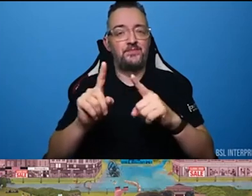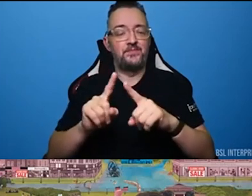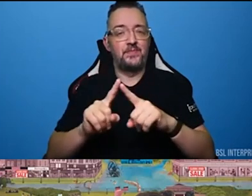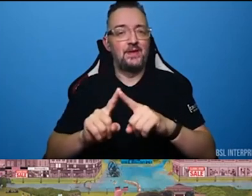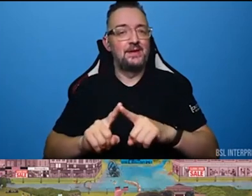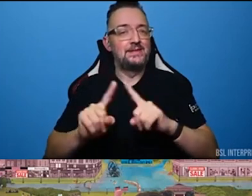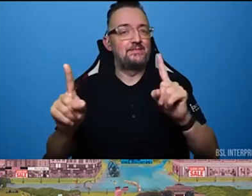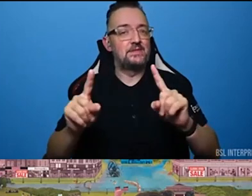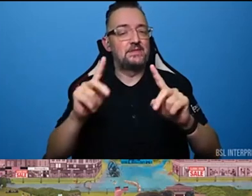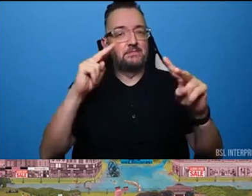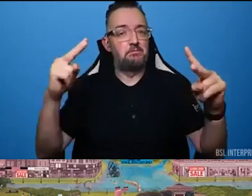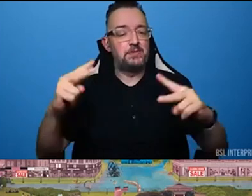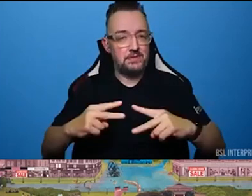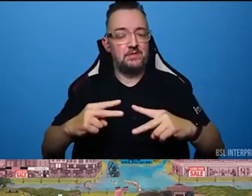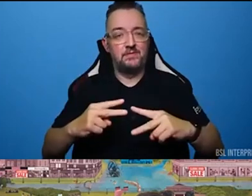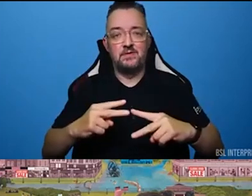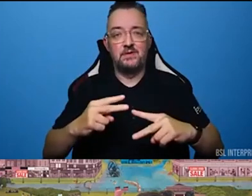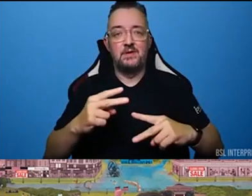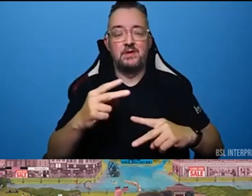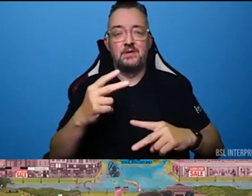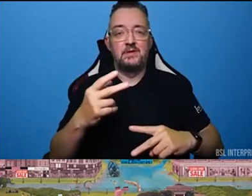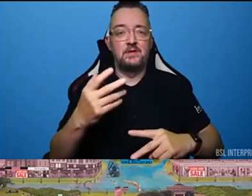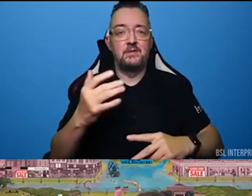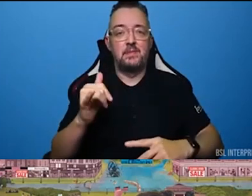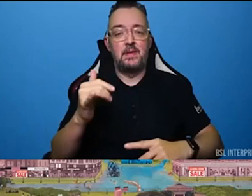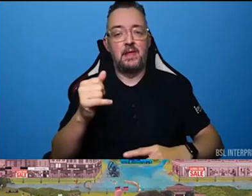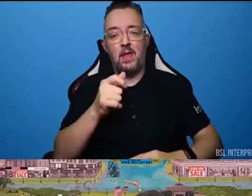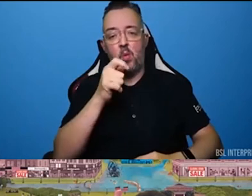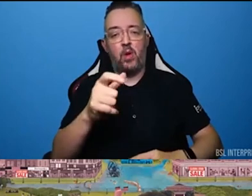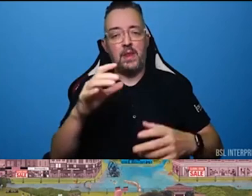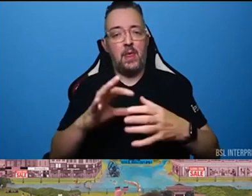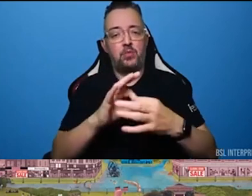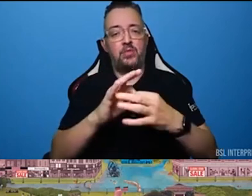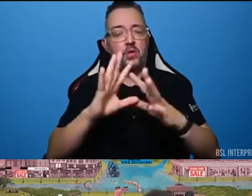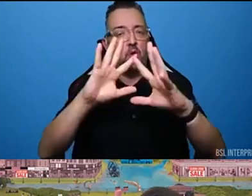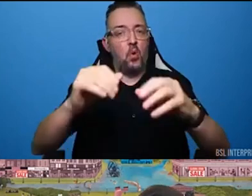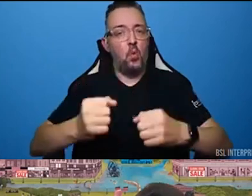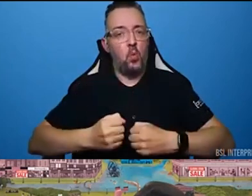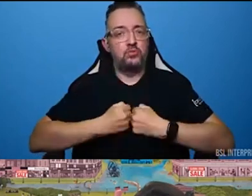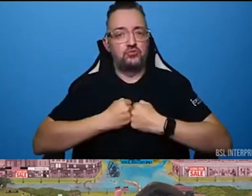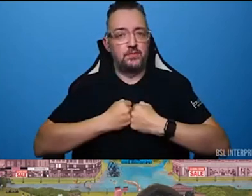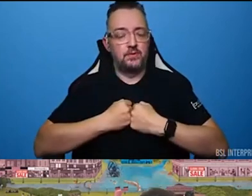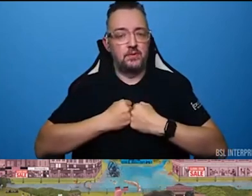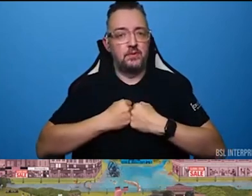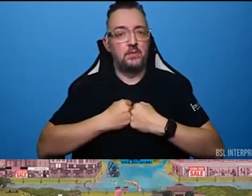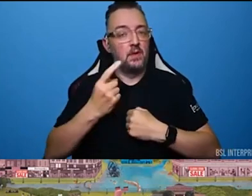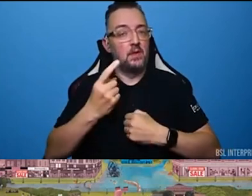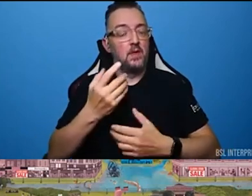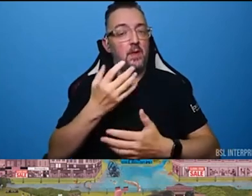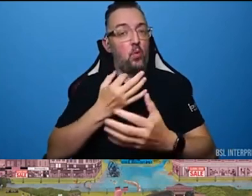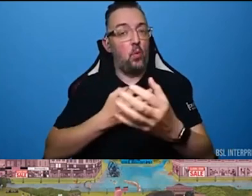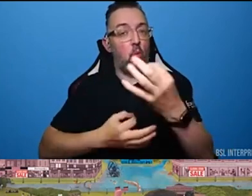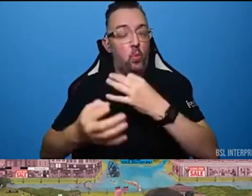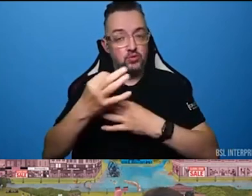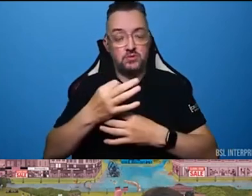perspective, which has little to do maybe with the term ownership, but rather with a very question that is